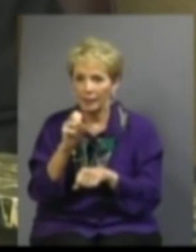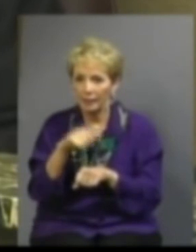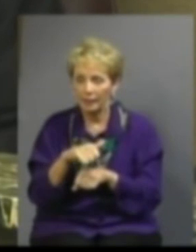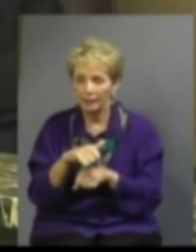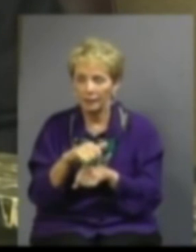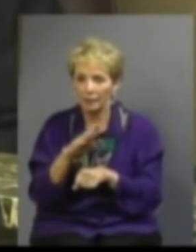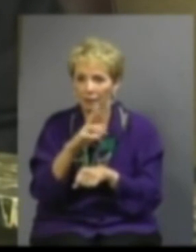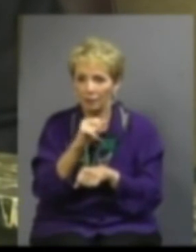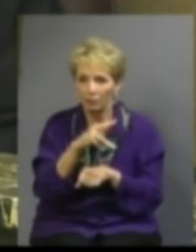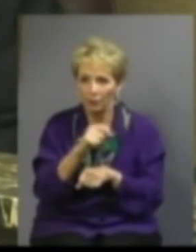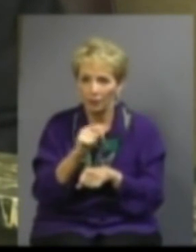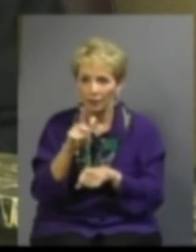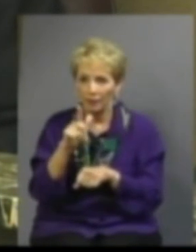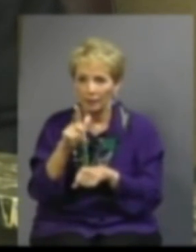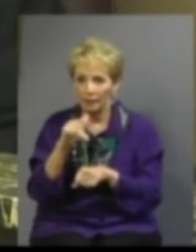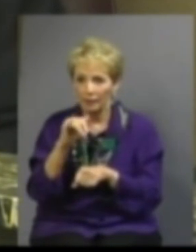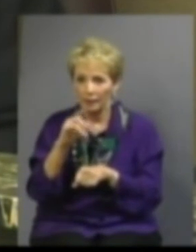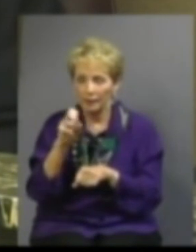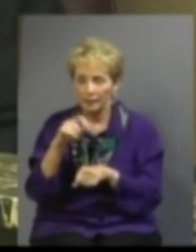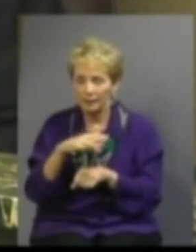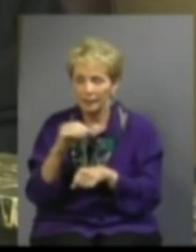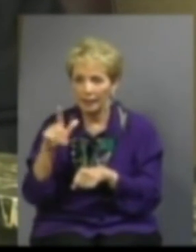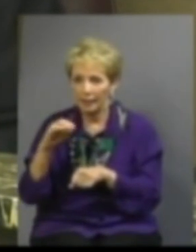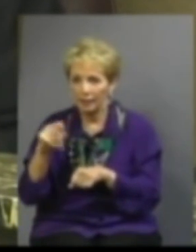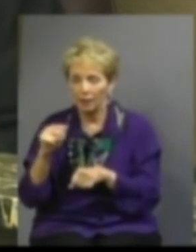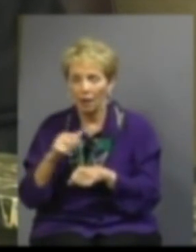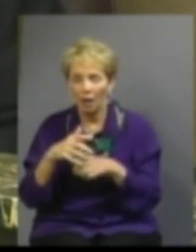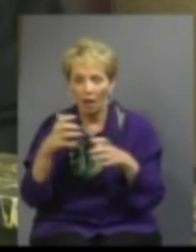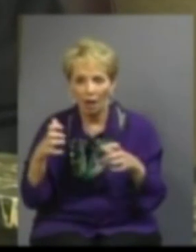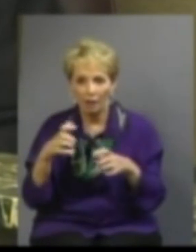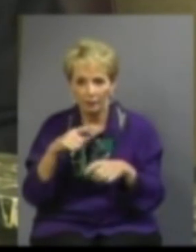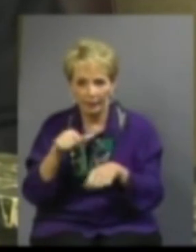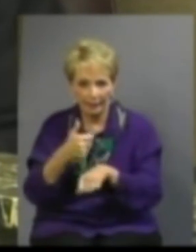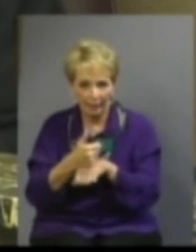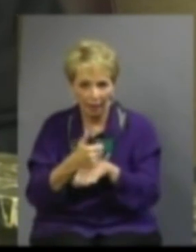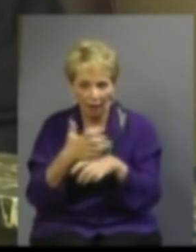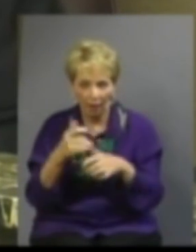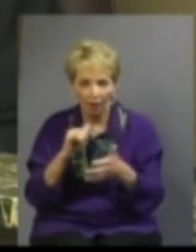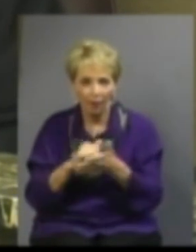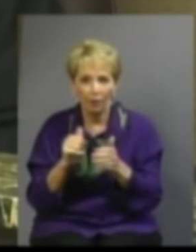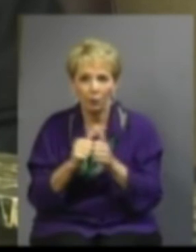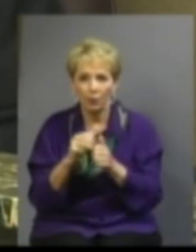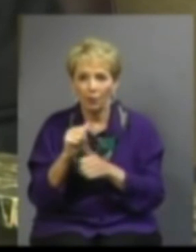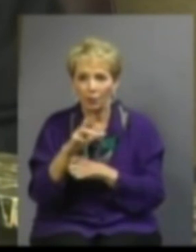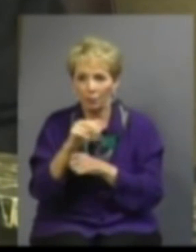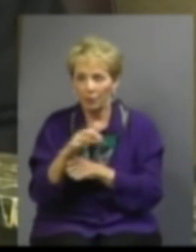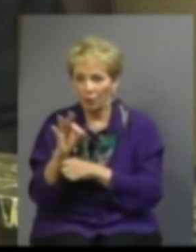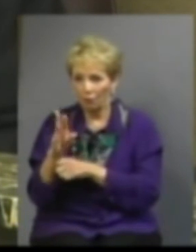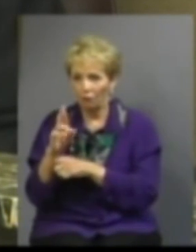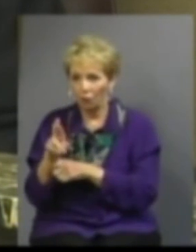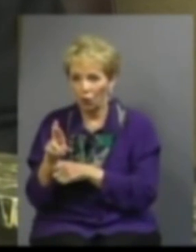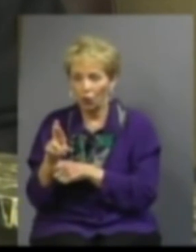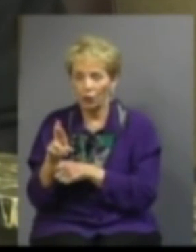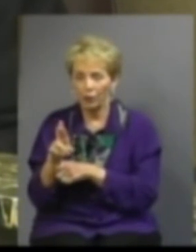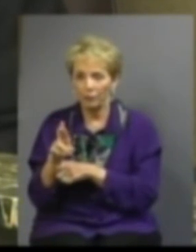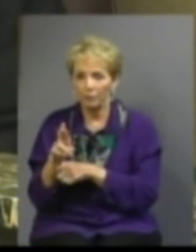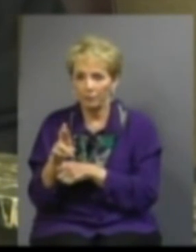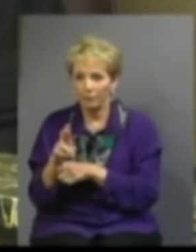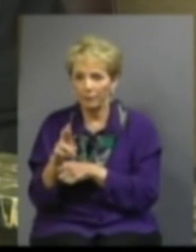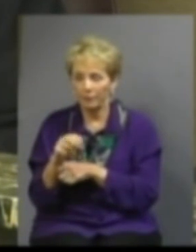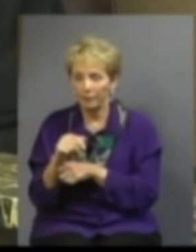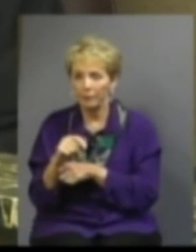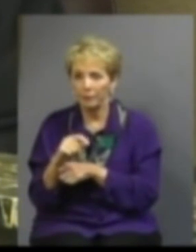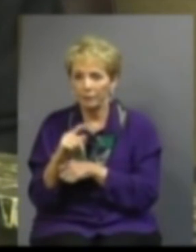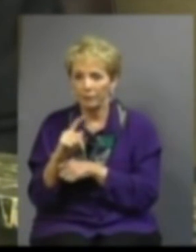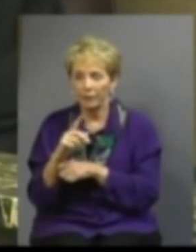Bryant Lindsay and Linda put a lot of it together with Mary Furr. I mean, it's